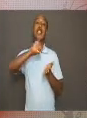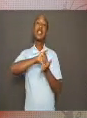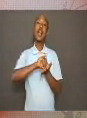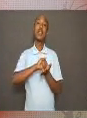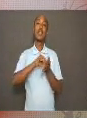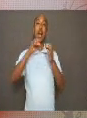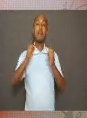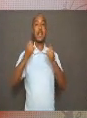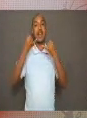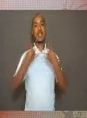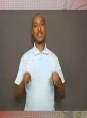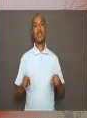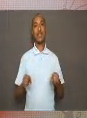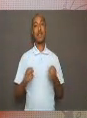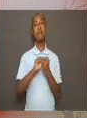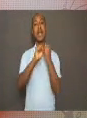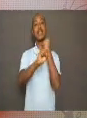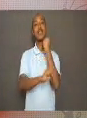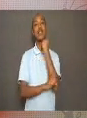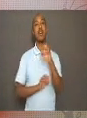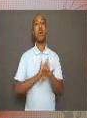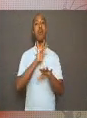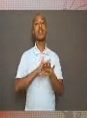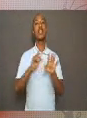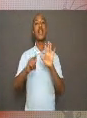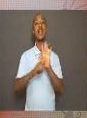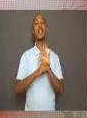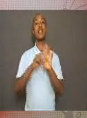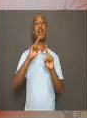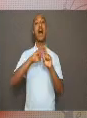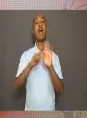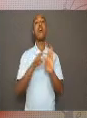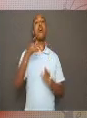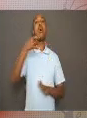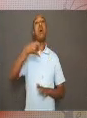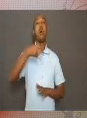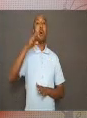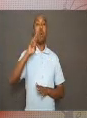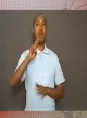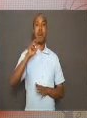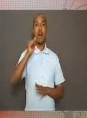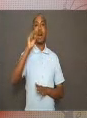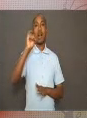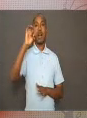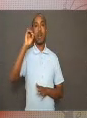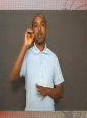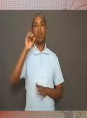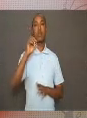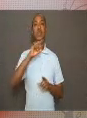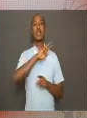Salts can be classified based on the negative ion or anion they